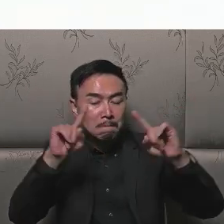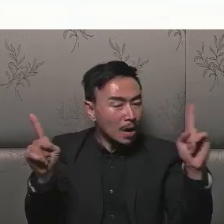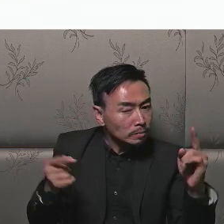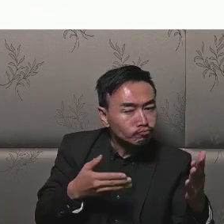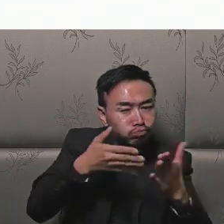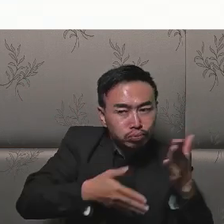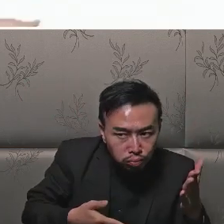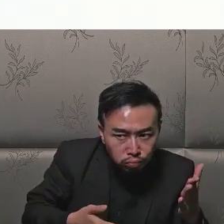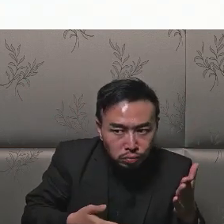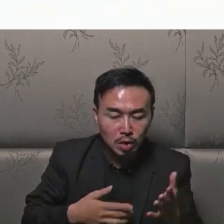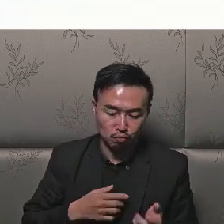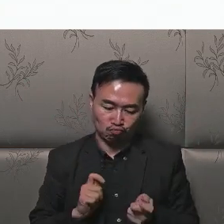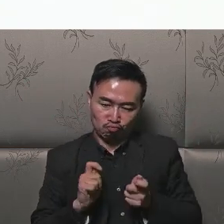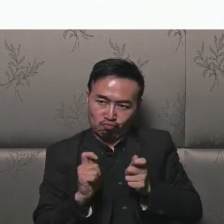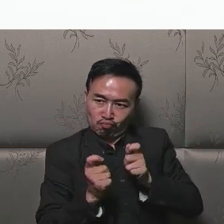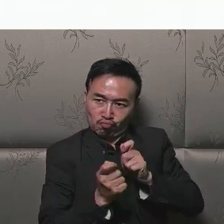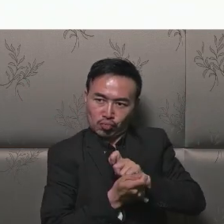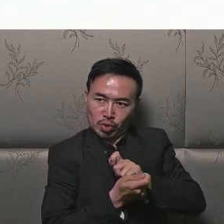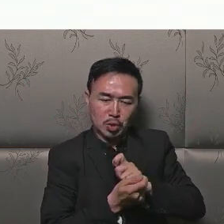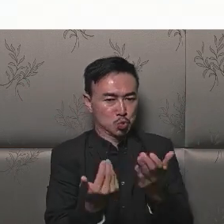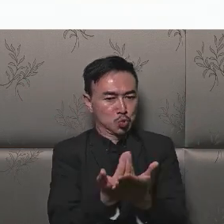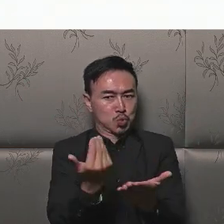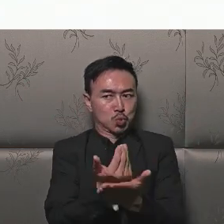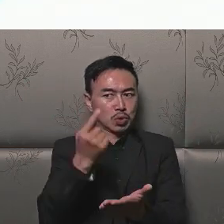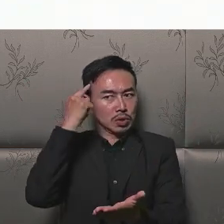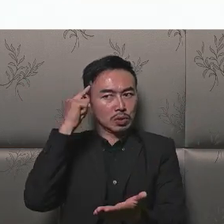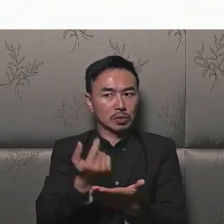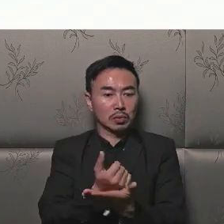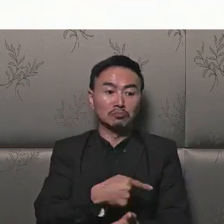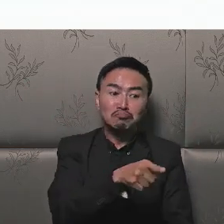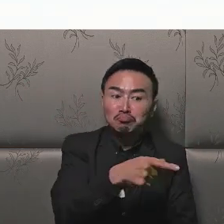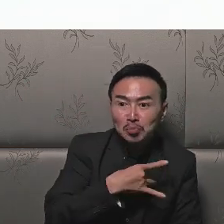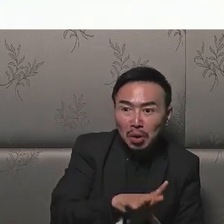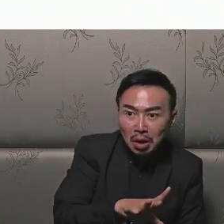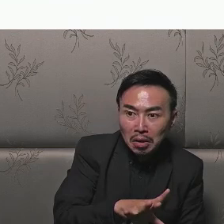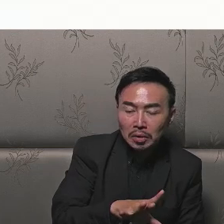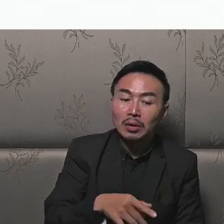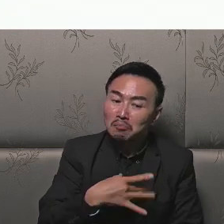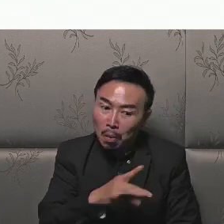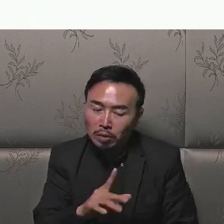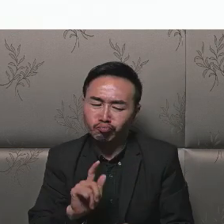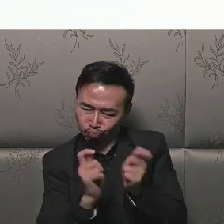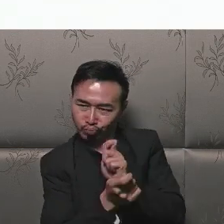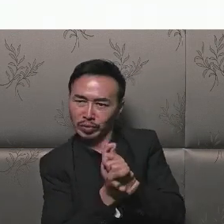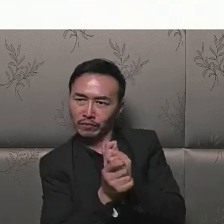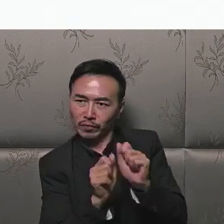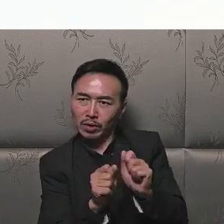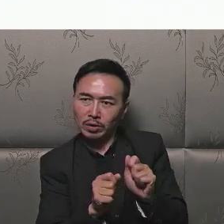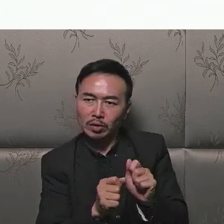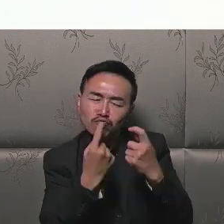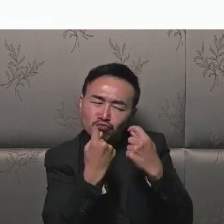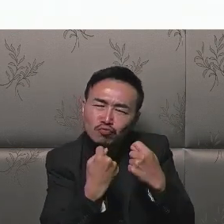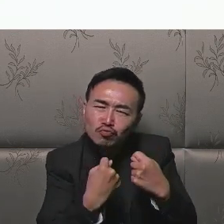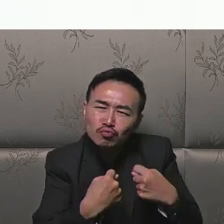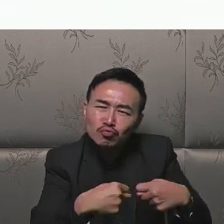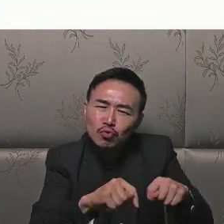the hindsight, and then try to adopt them into the program in a way